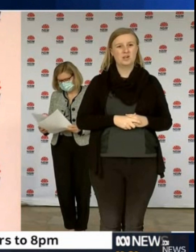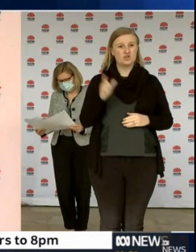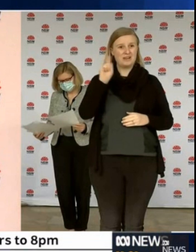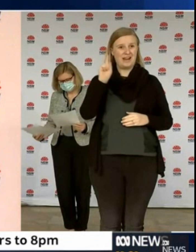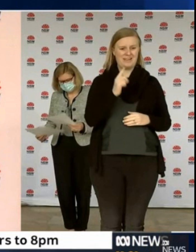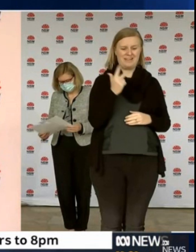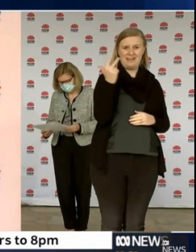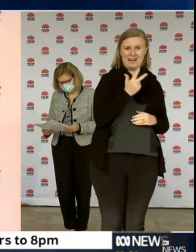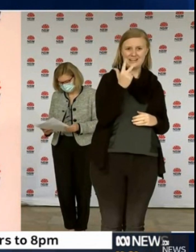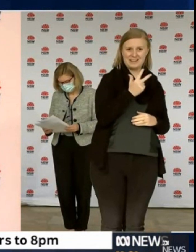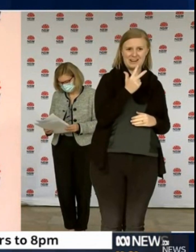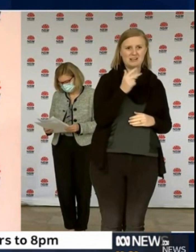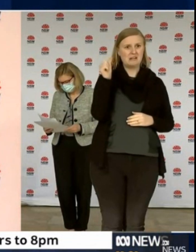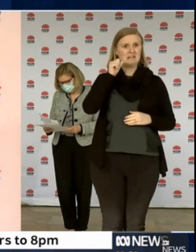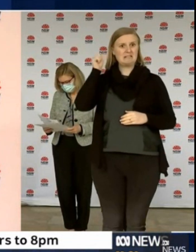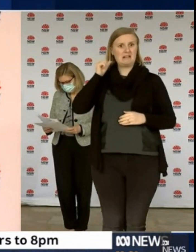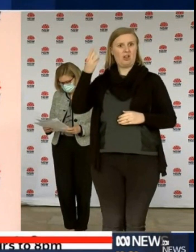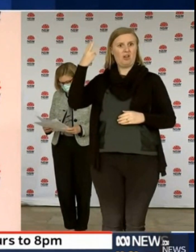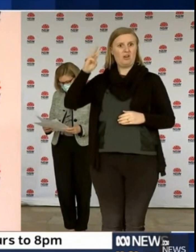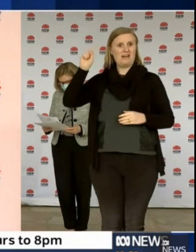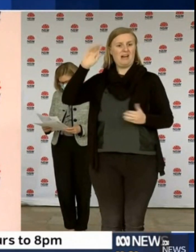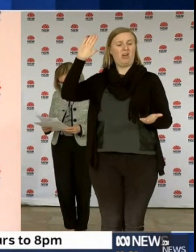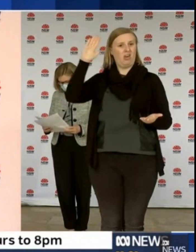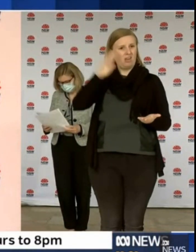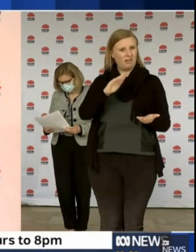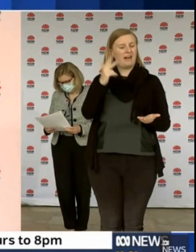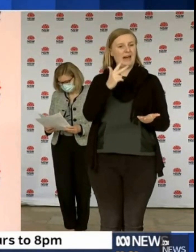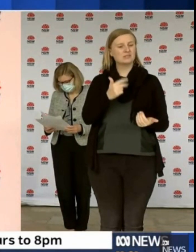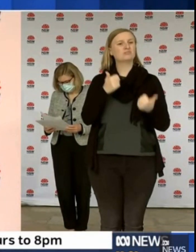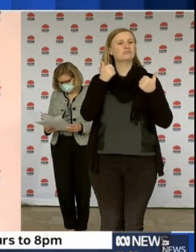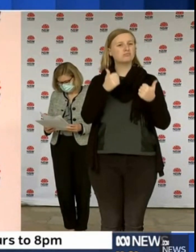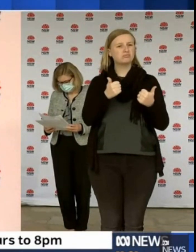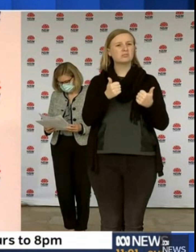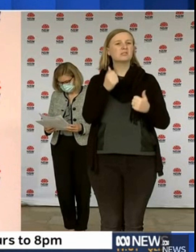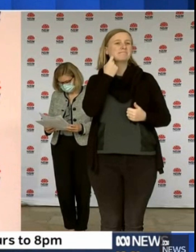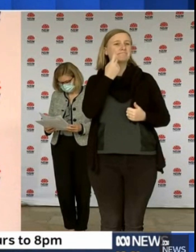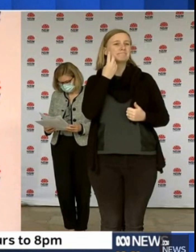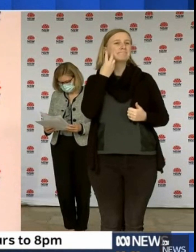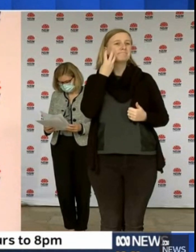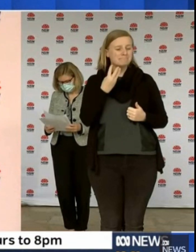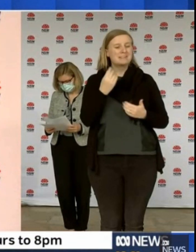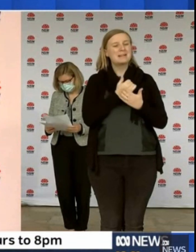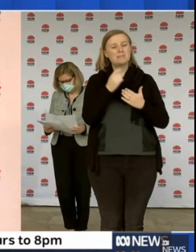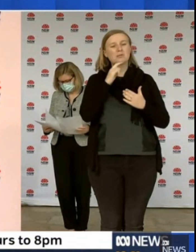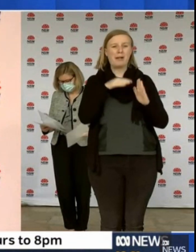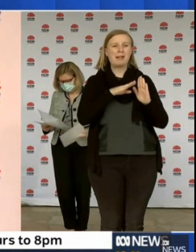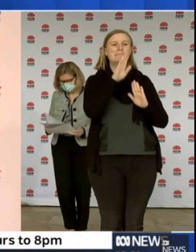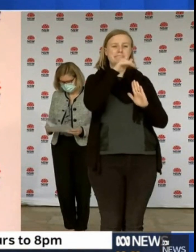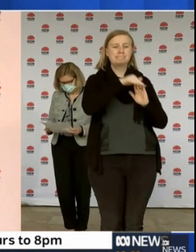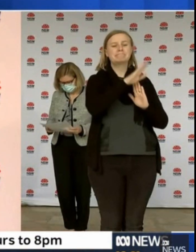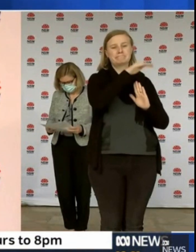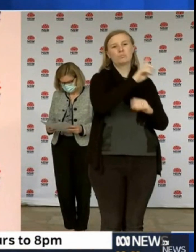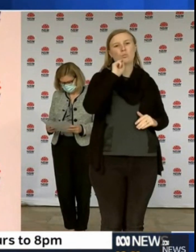are less than the numbers yesterday, we have to be prepared for the numbers to bounce around, and we also have to be prepared for the numbers to go